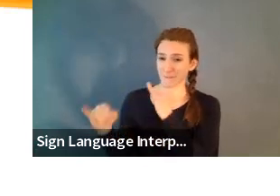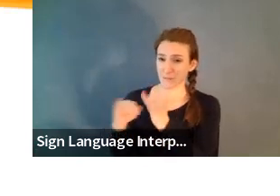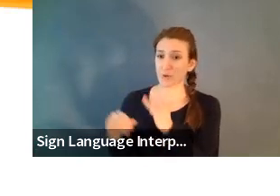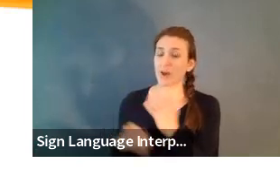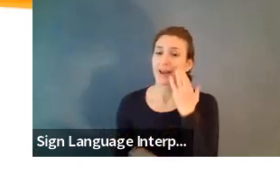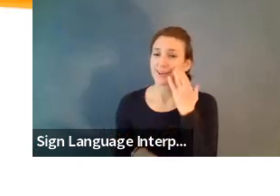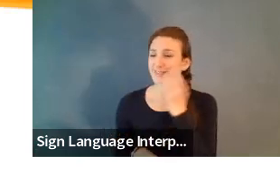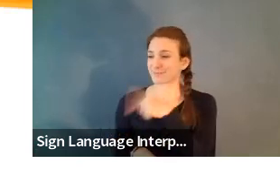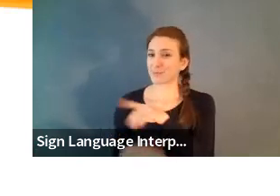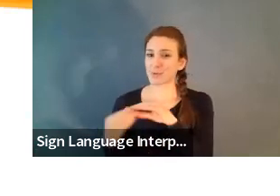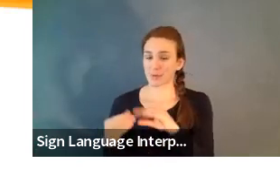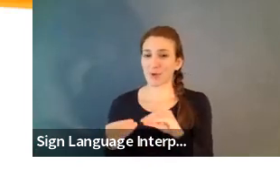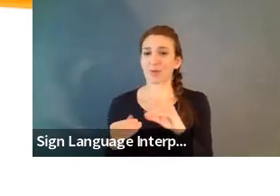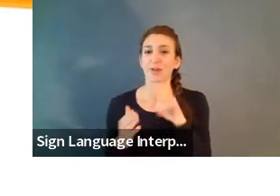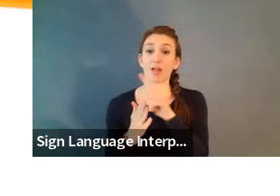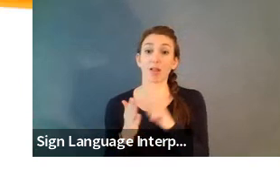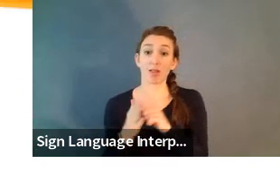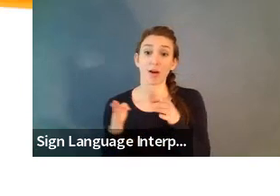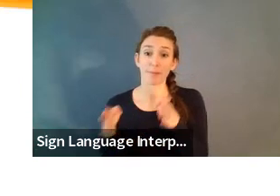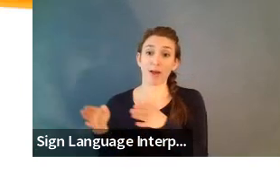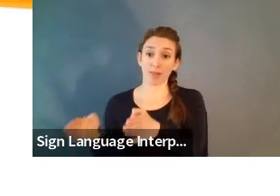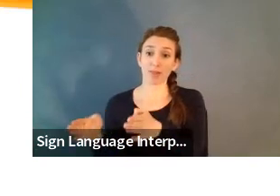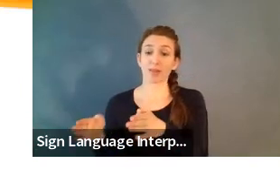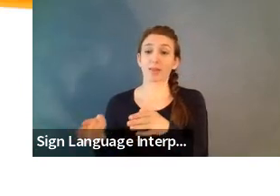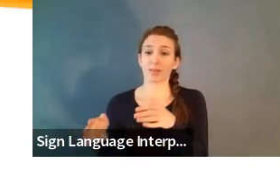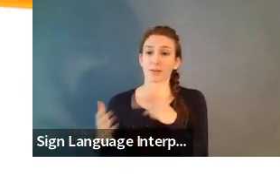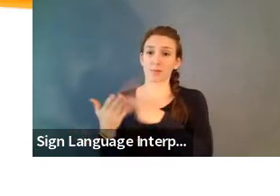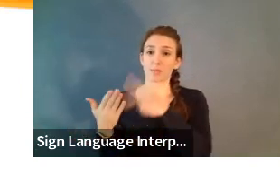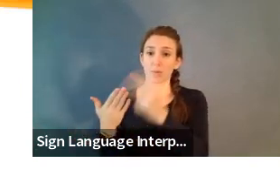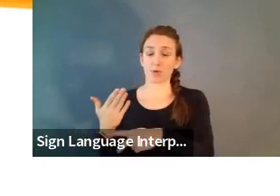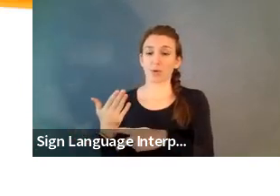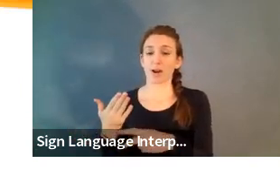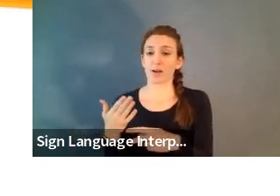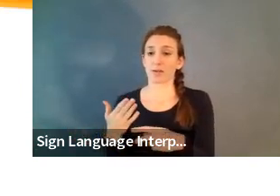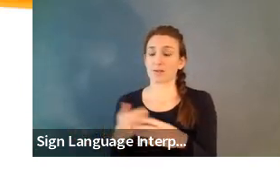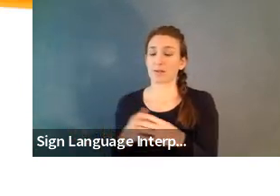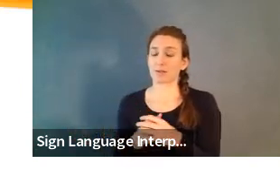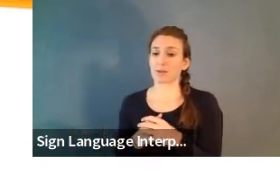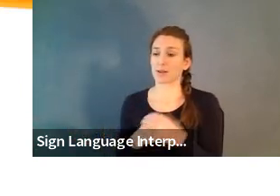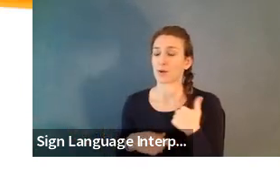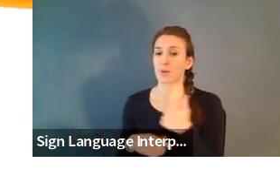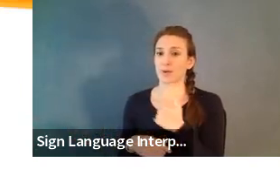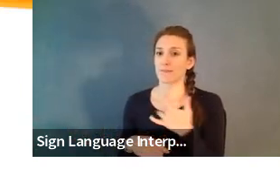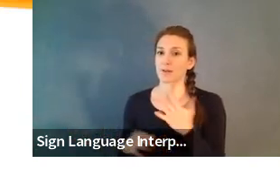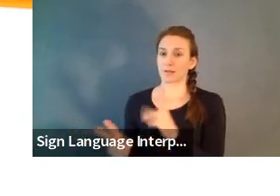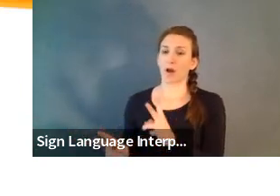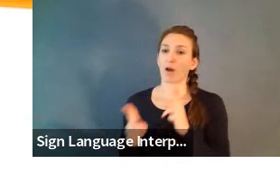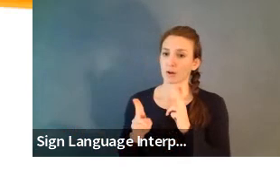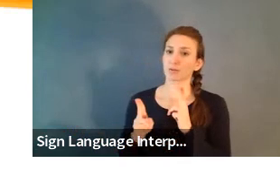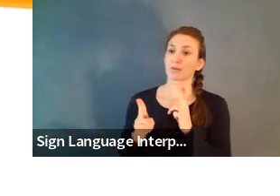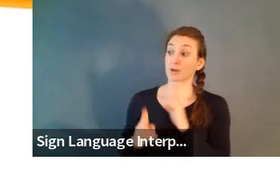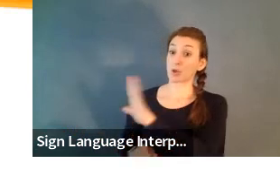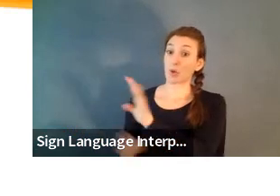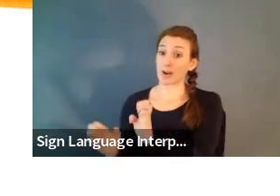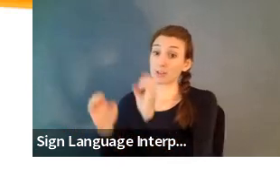program, but I think I speak for all of us when we say that we're so honored that you, chose to allow us to be part of your